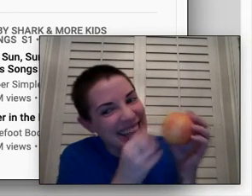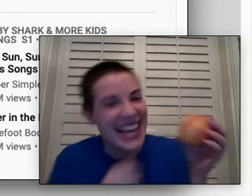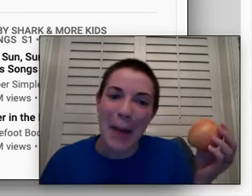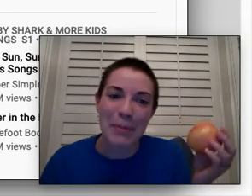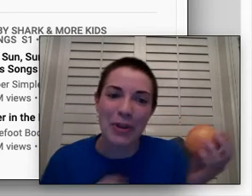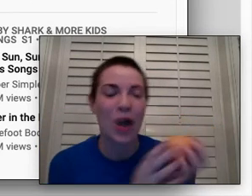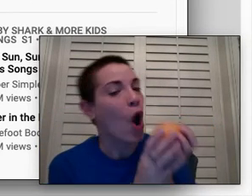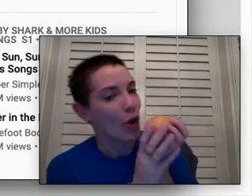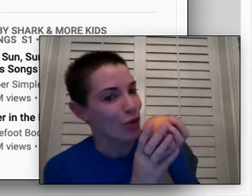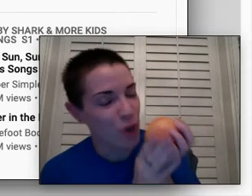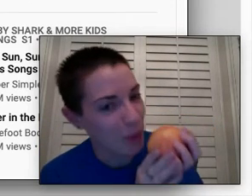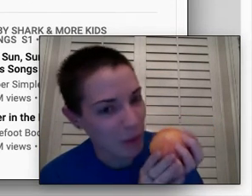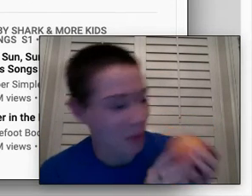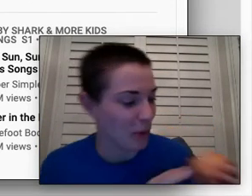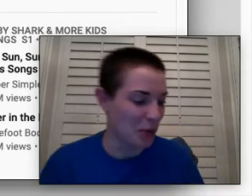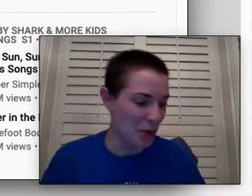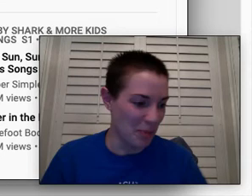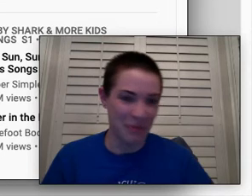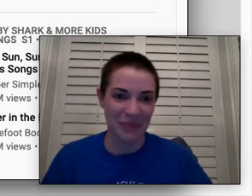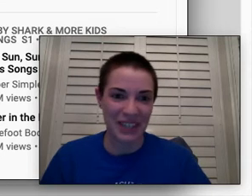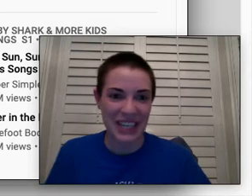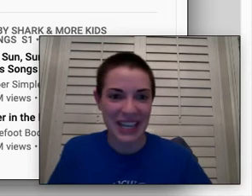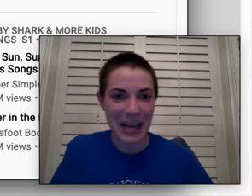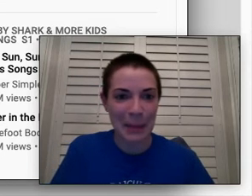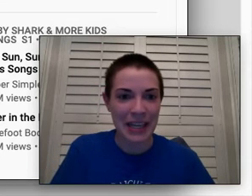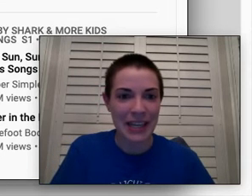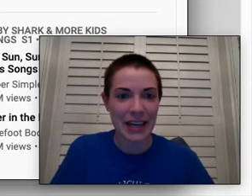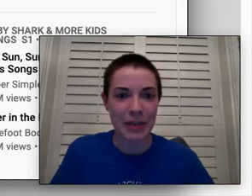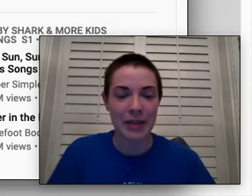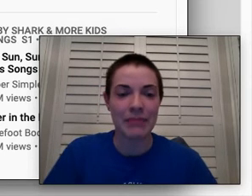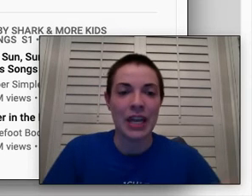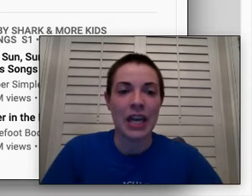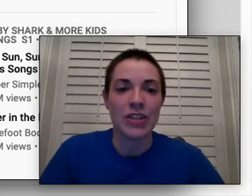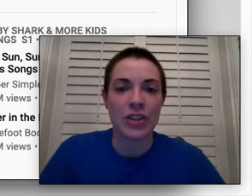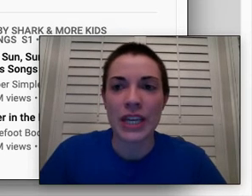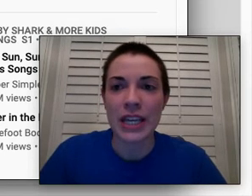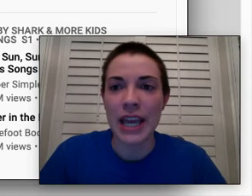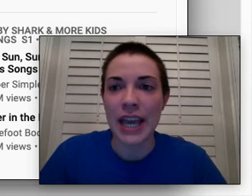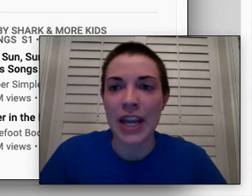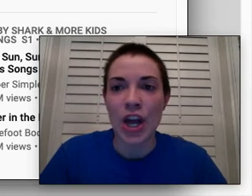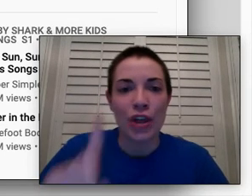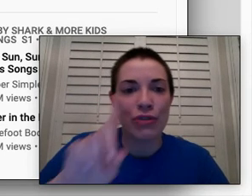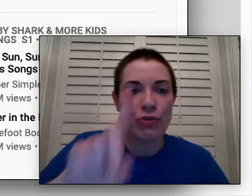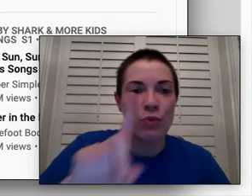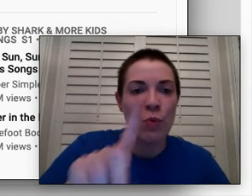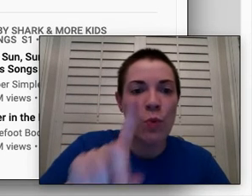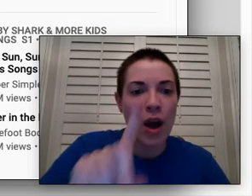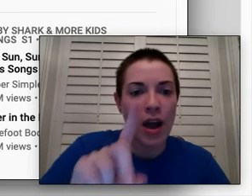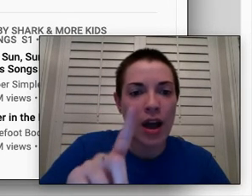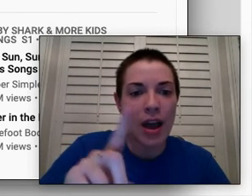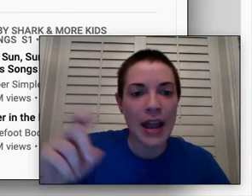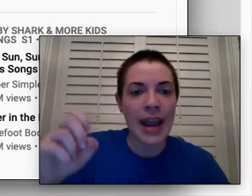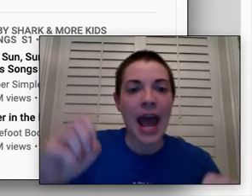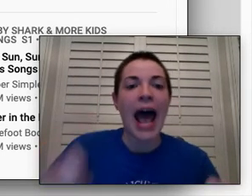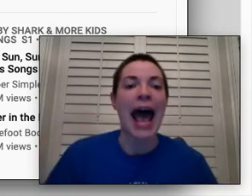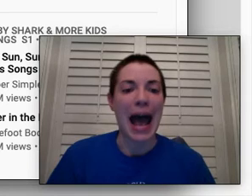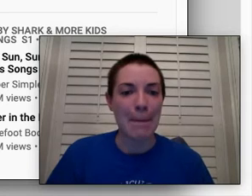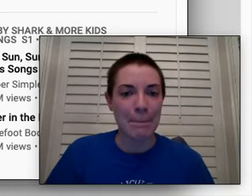the apple. Nom, nom, nom, nom, nom. Yummy, yummy. So he ate through